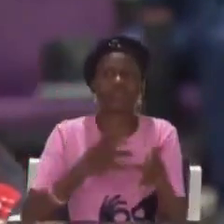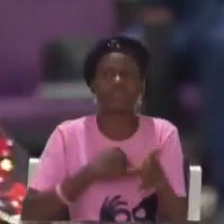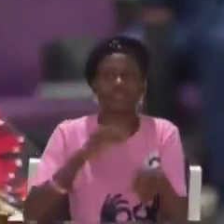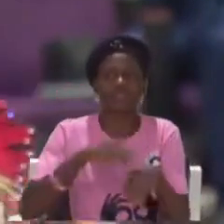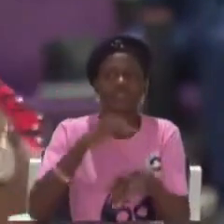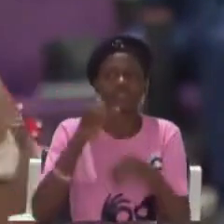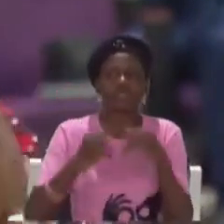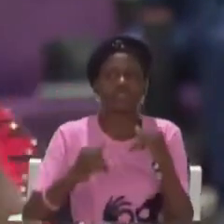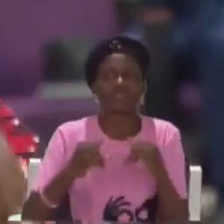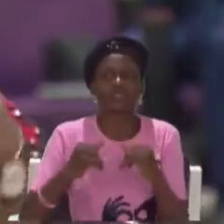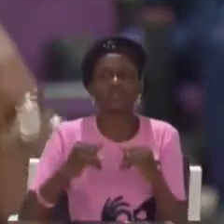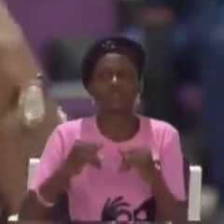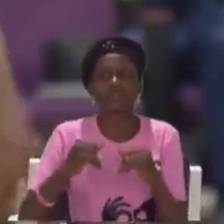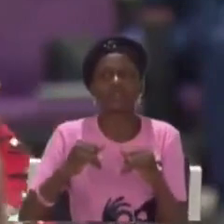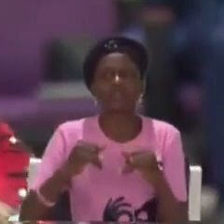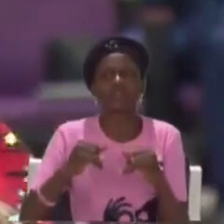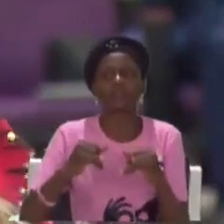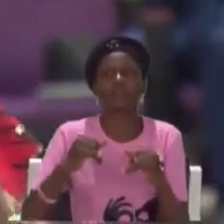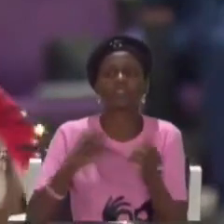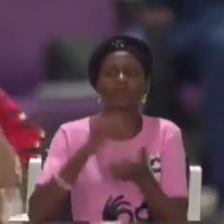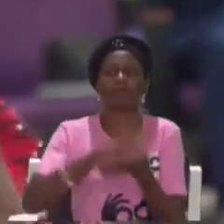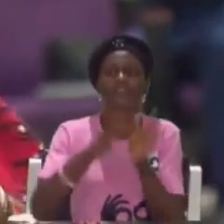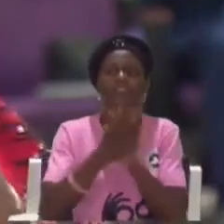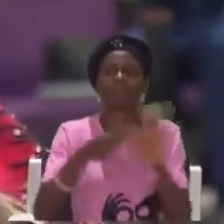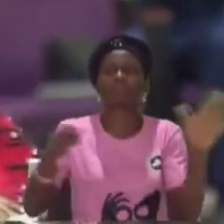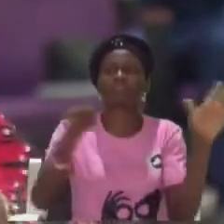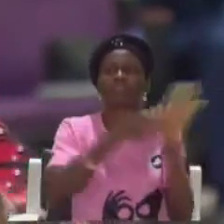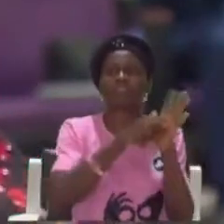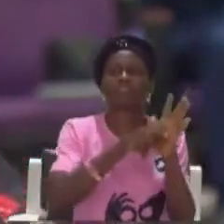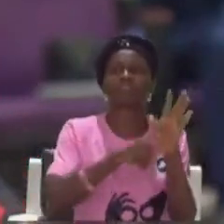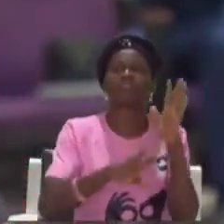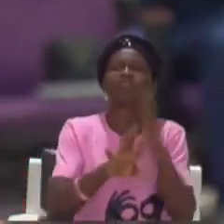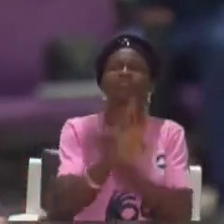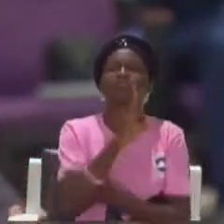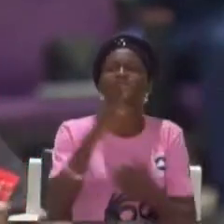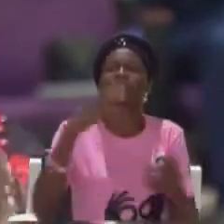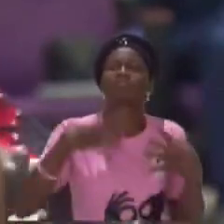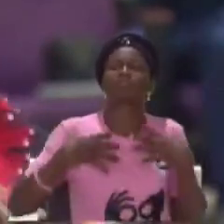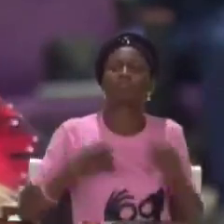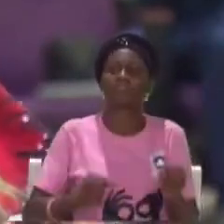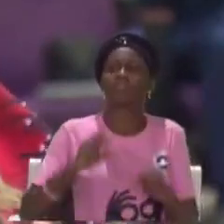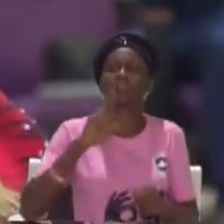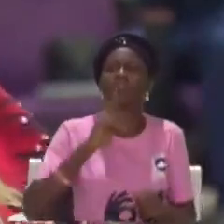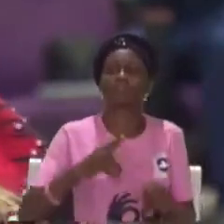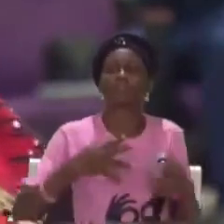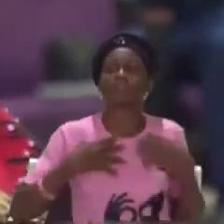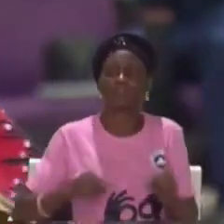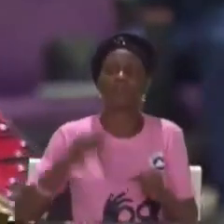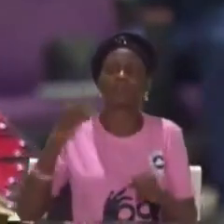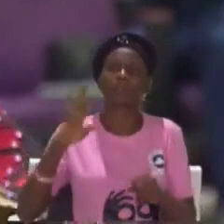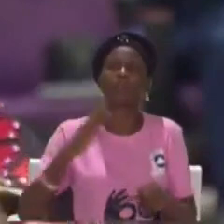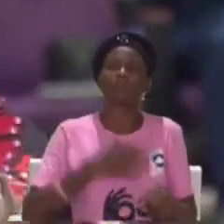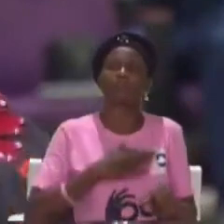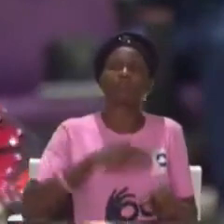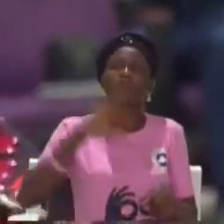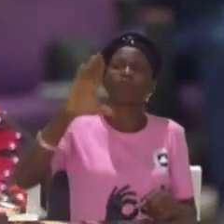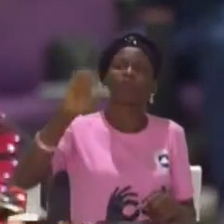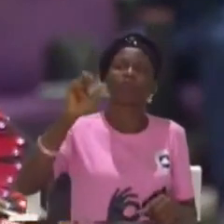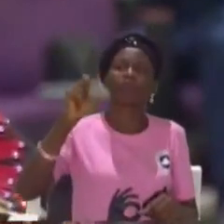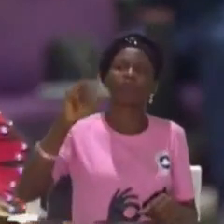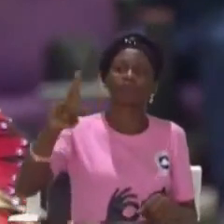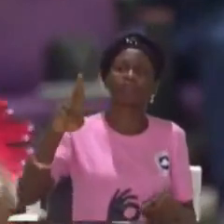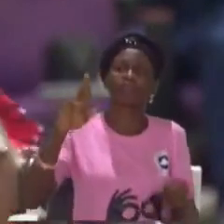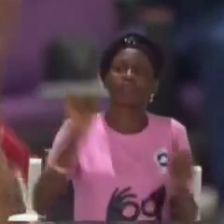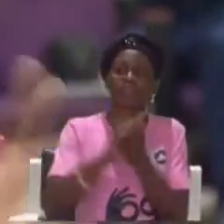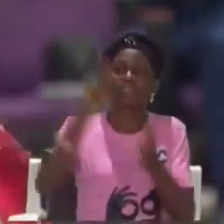me, it came negative. God Almighty has healed me. Healed me of breast cancer that killed